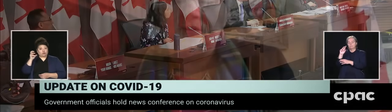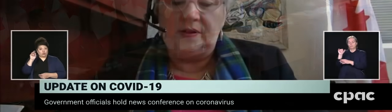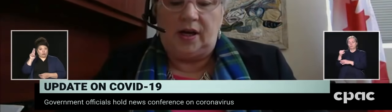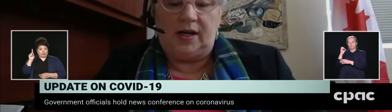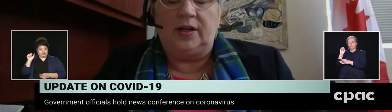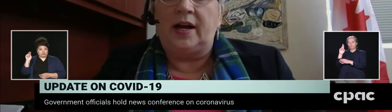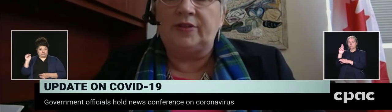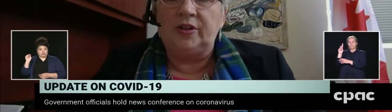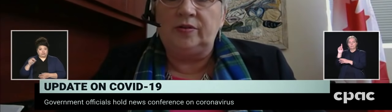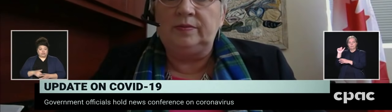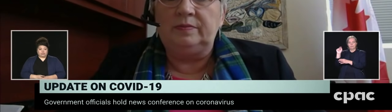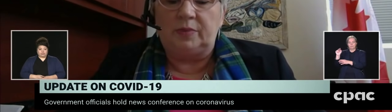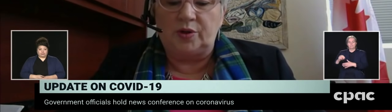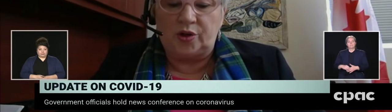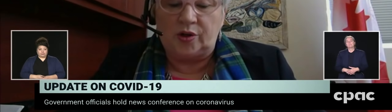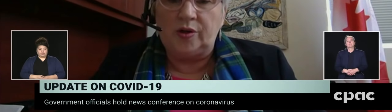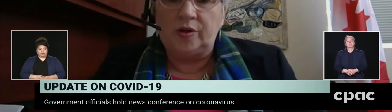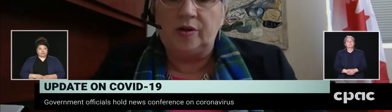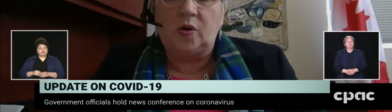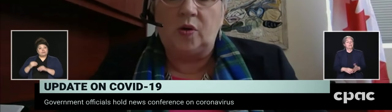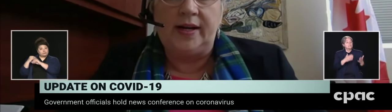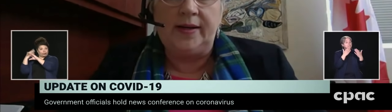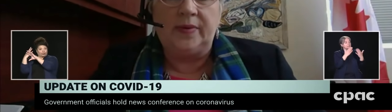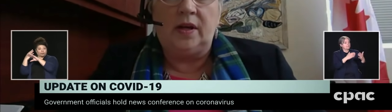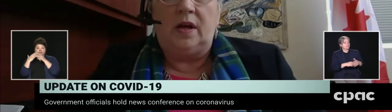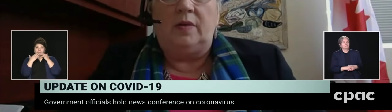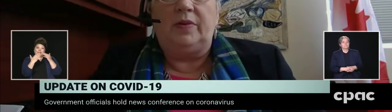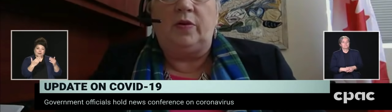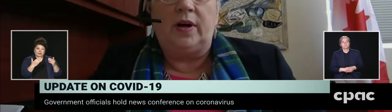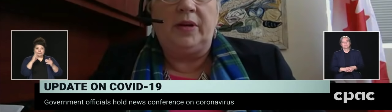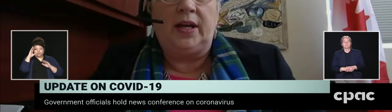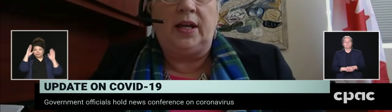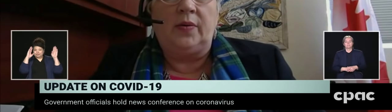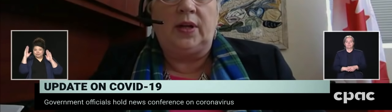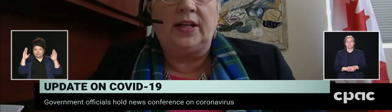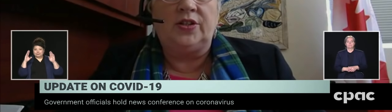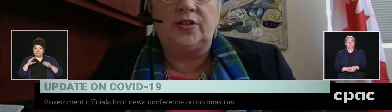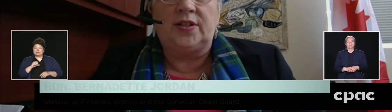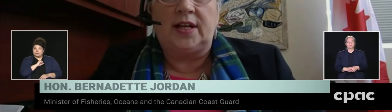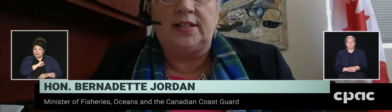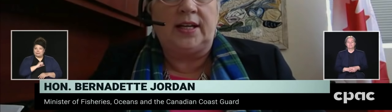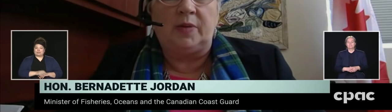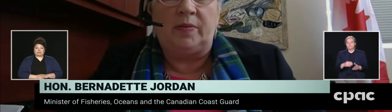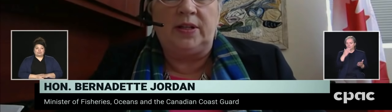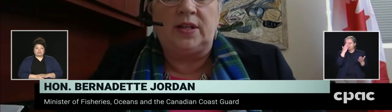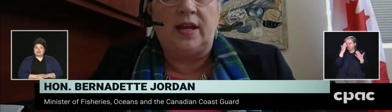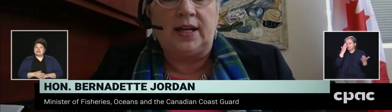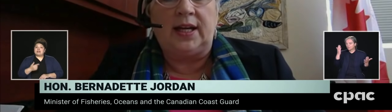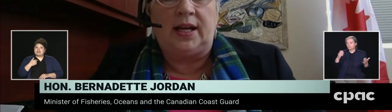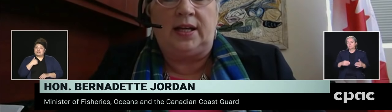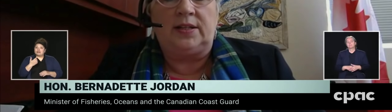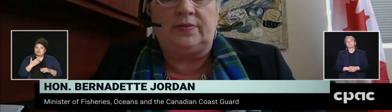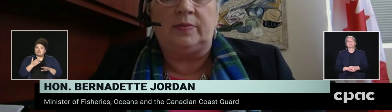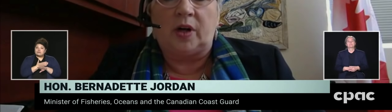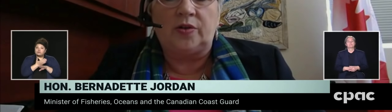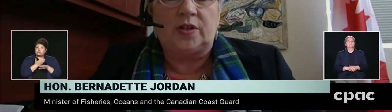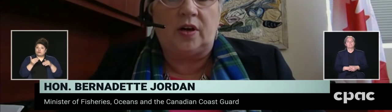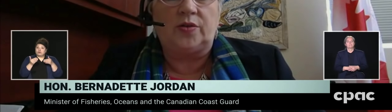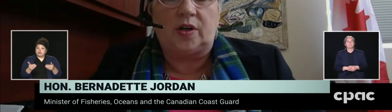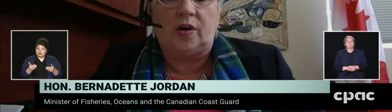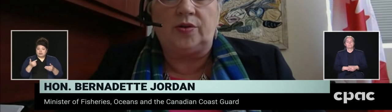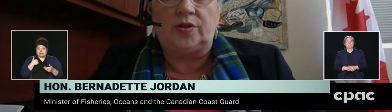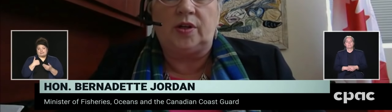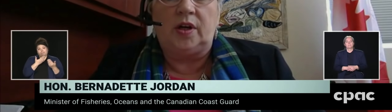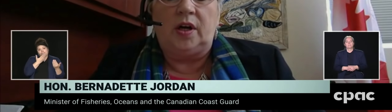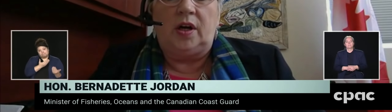Thank you. Good afternoon. Bonjour. Kwe. Before I begin, I would like to just take a moment to thank Canadians from coast to